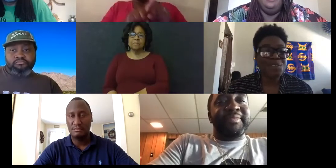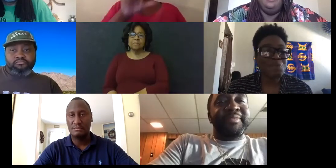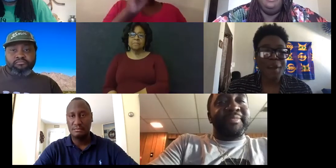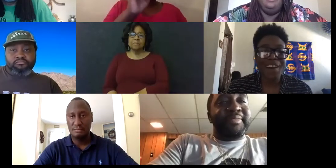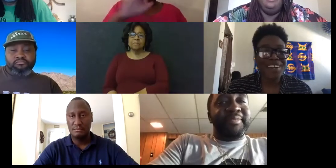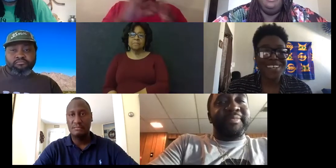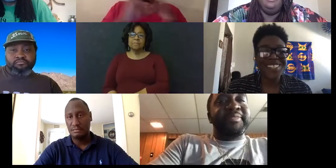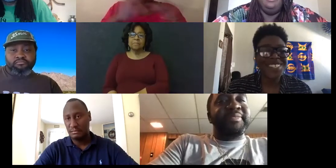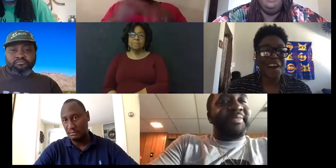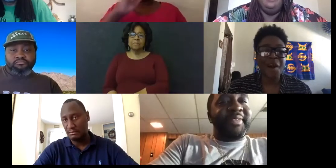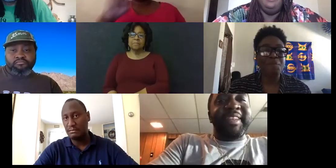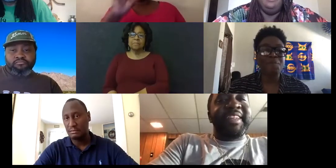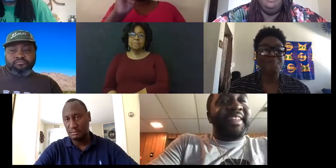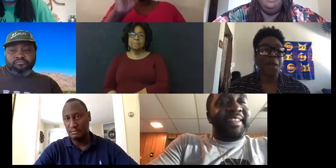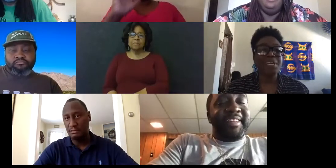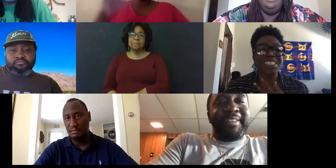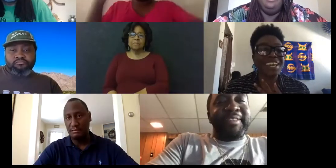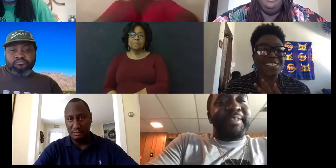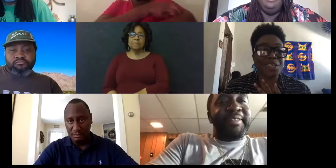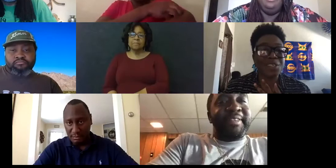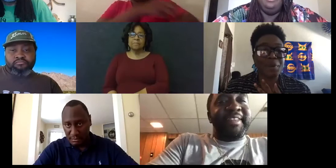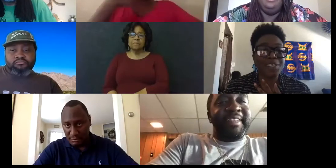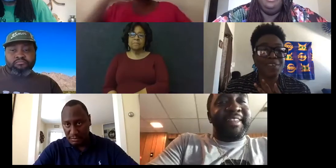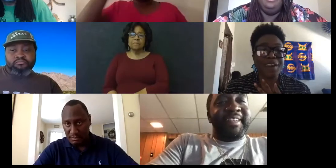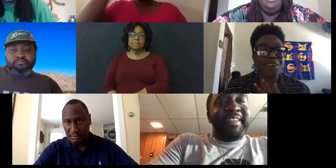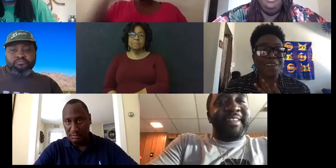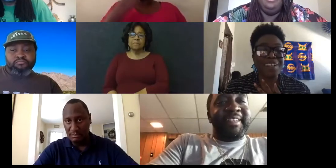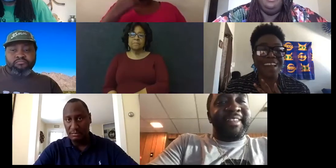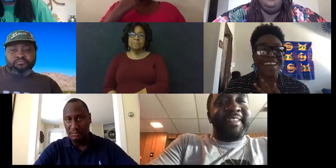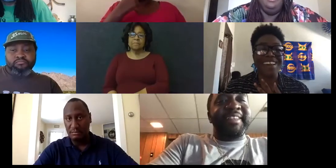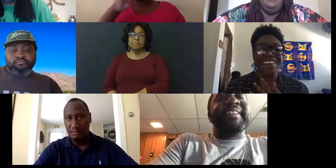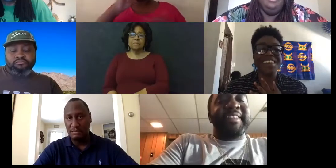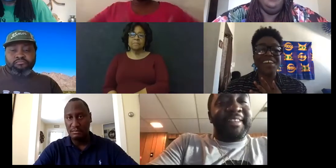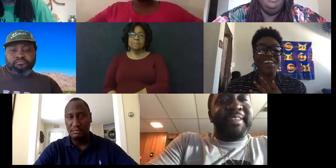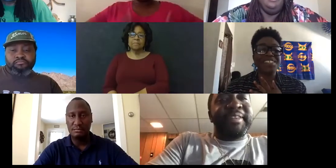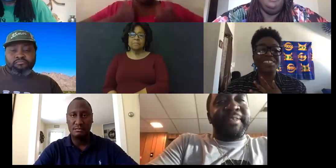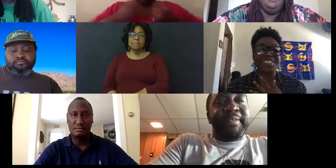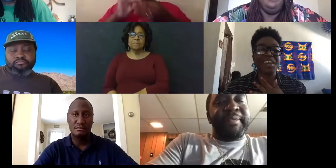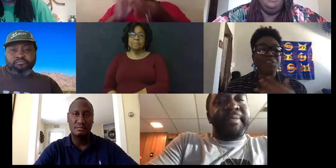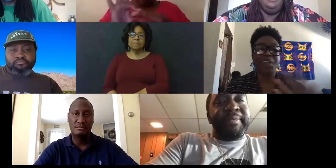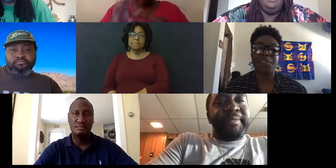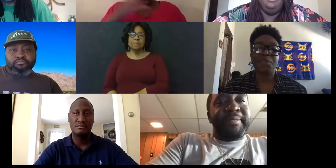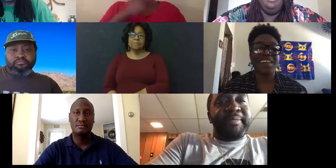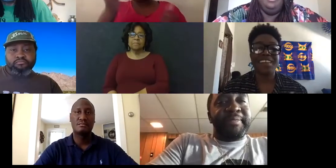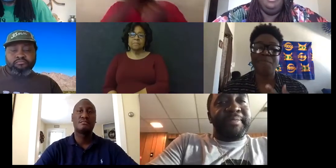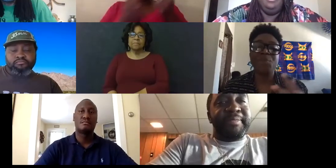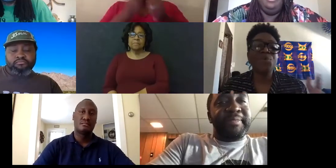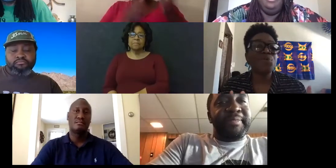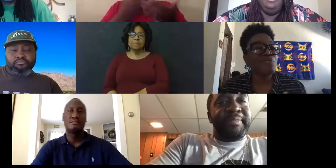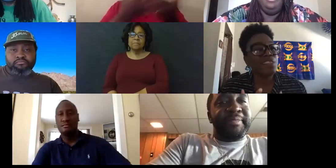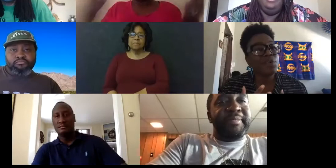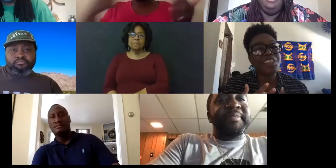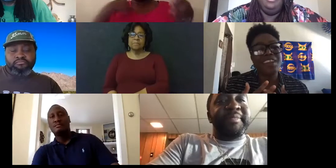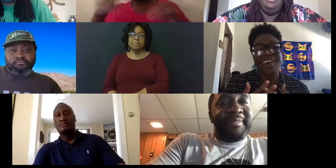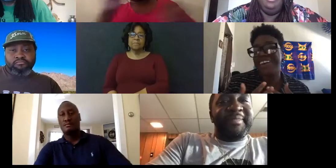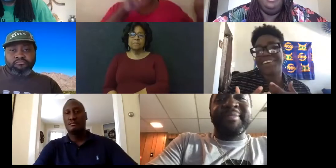about superpowers. I'm going to say it's also about survival, and it's just everything in the way that I move